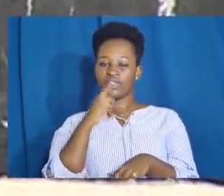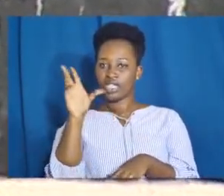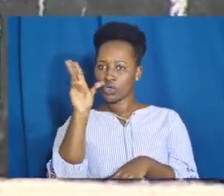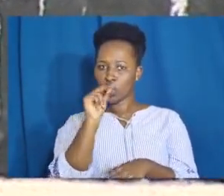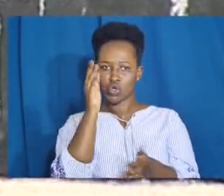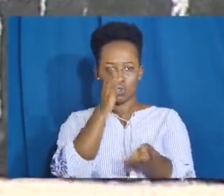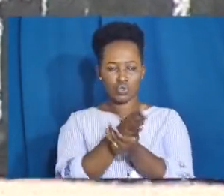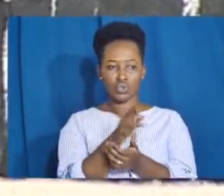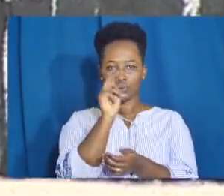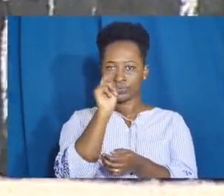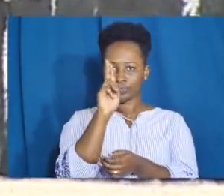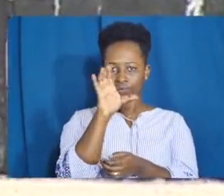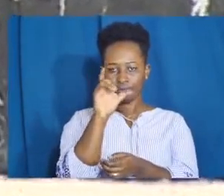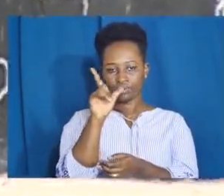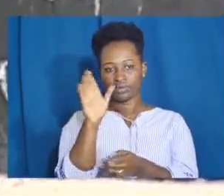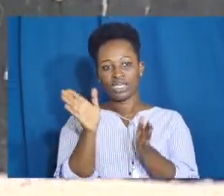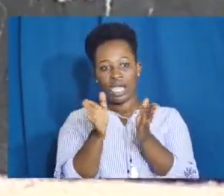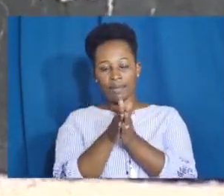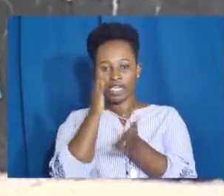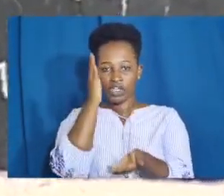mean this middle part.